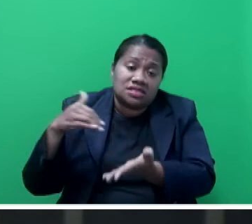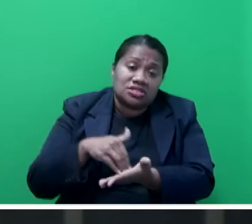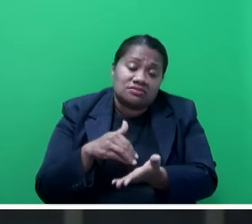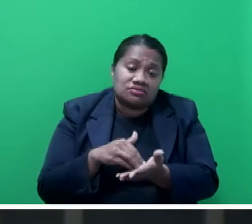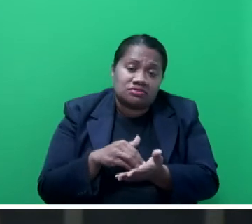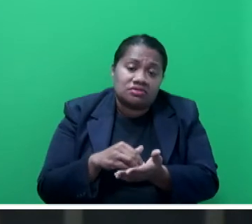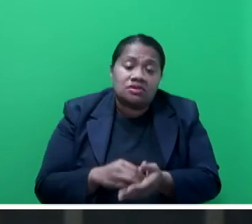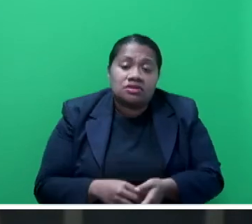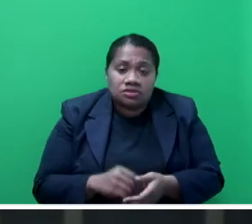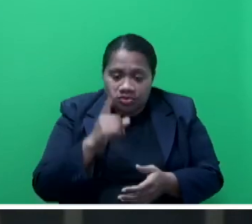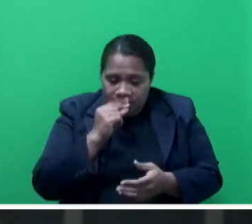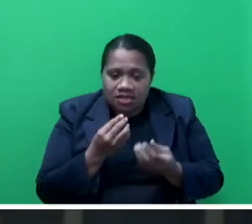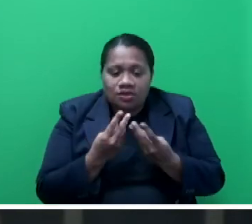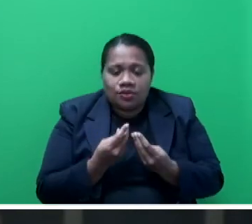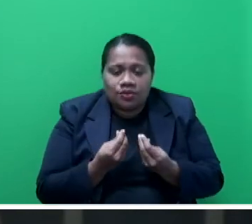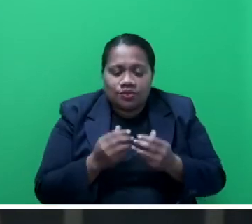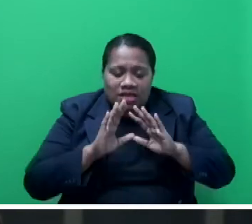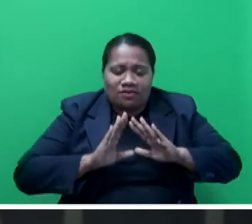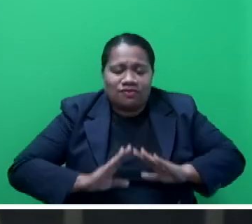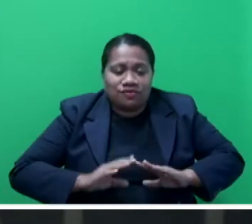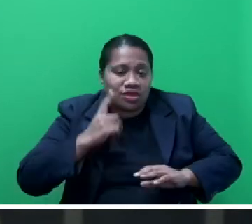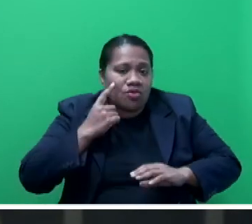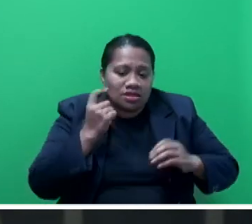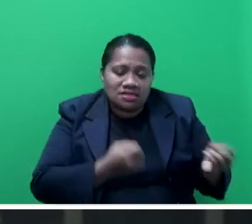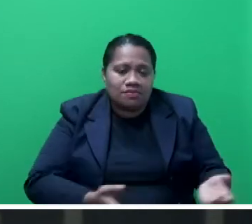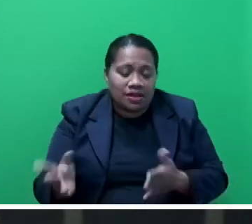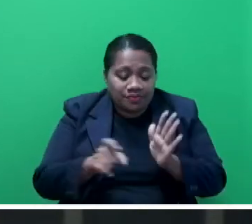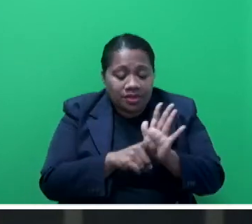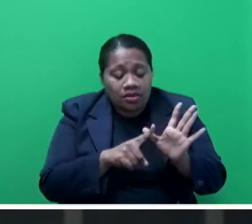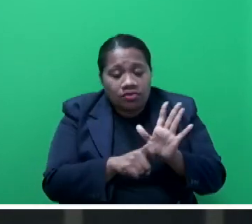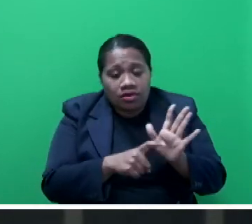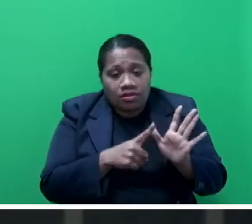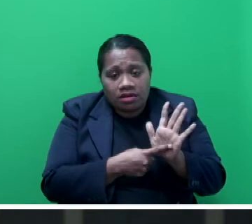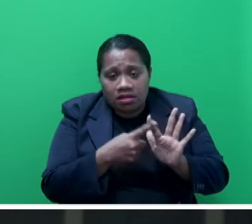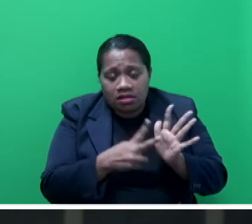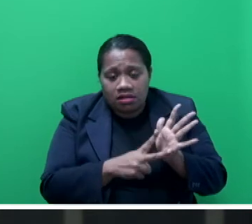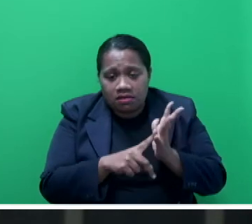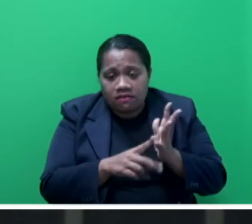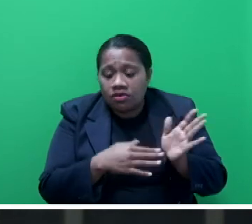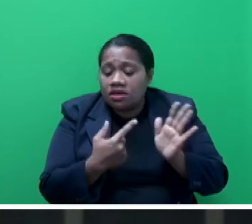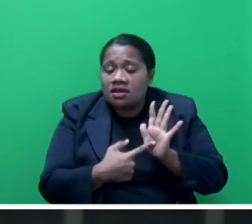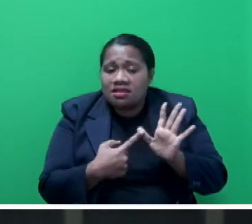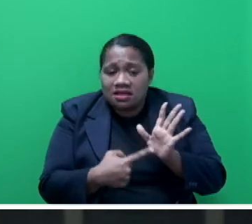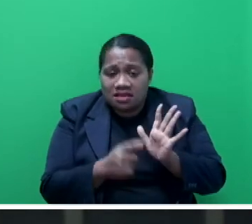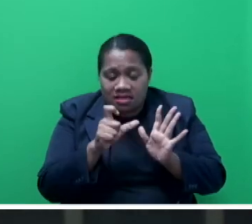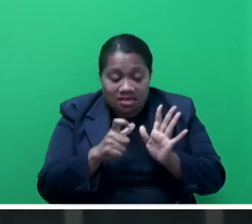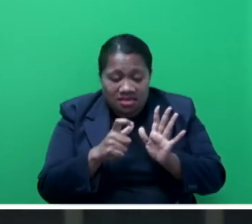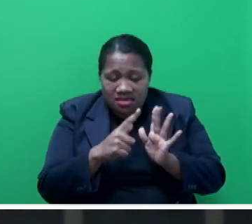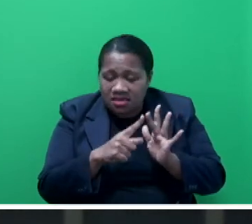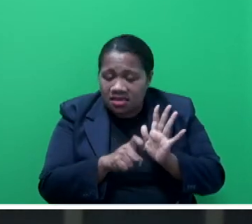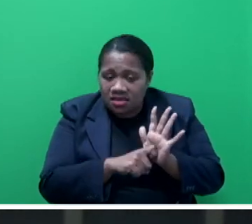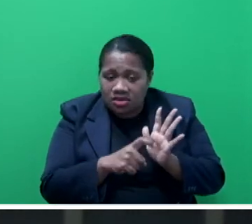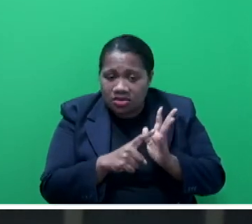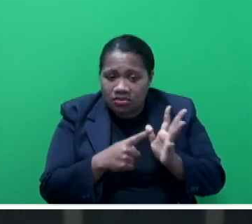ease the intermittent water supply issues, namely for Rara Levu, for Tadirua East, Lautoko Hospital, Dundee Hospital,